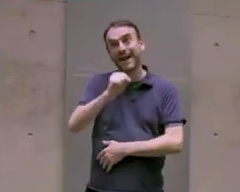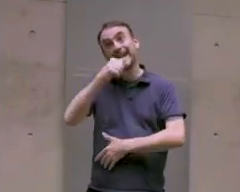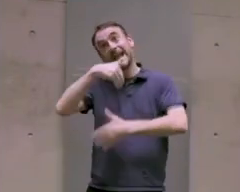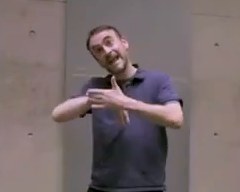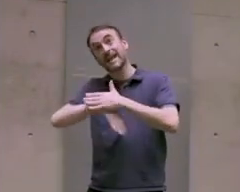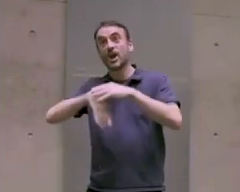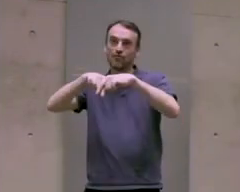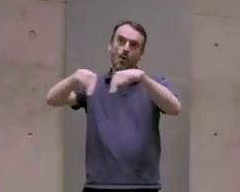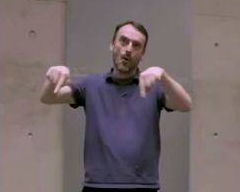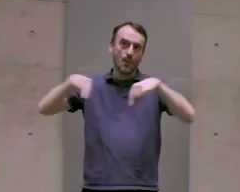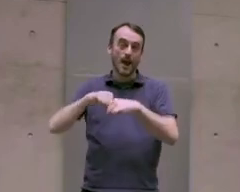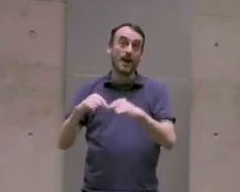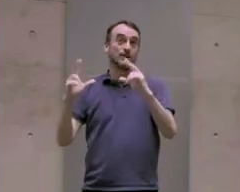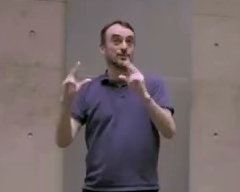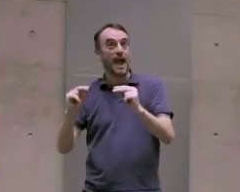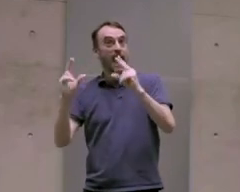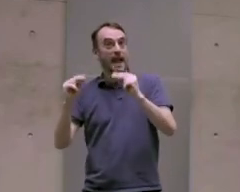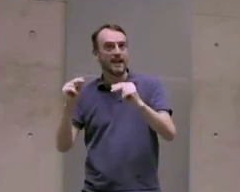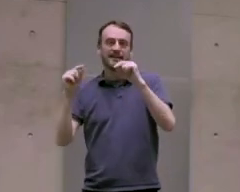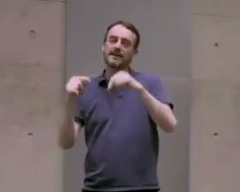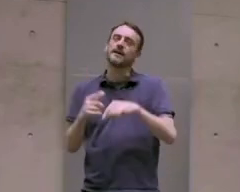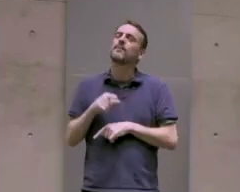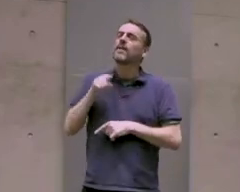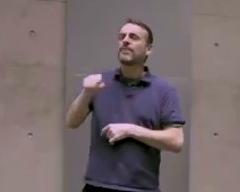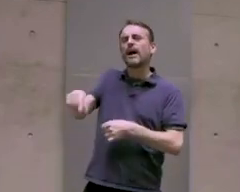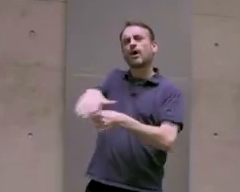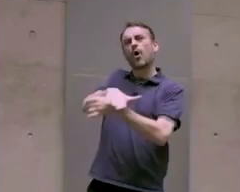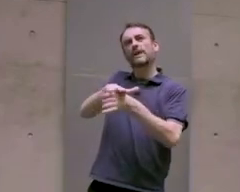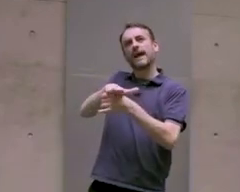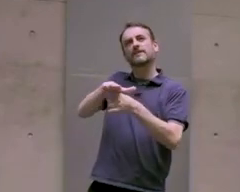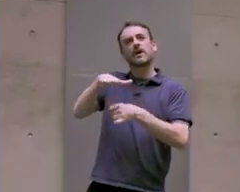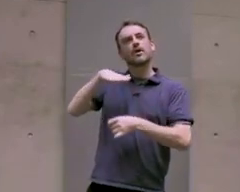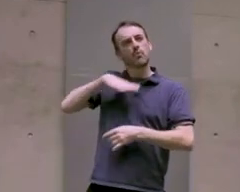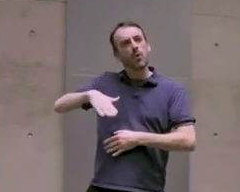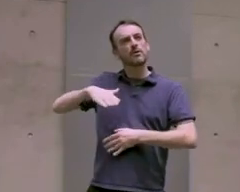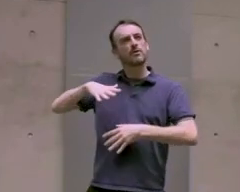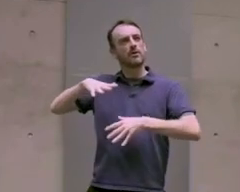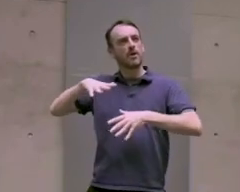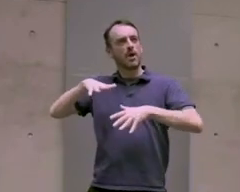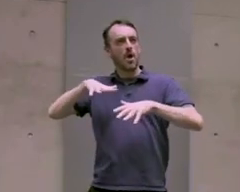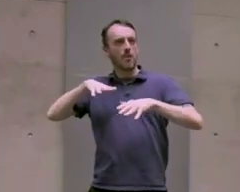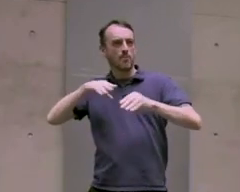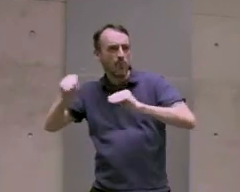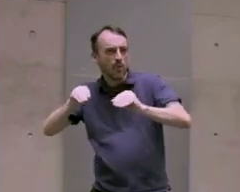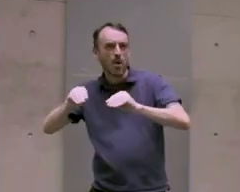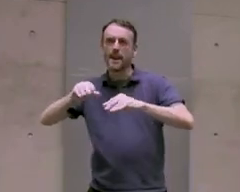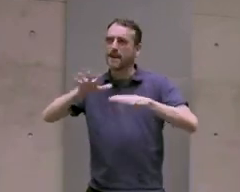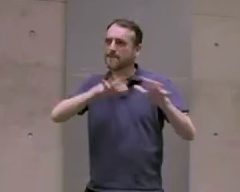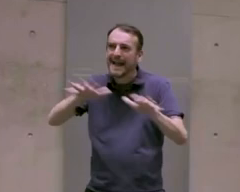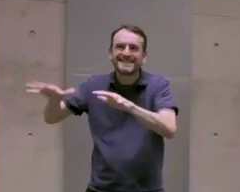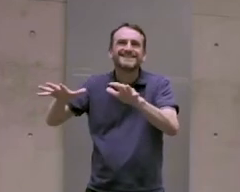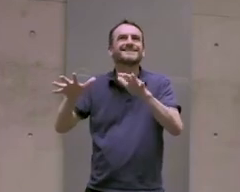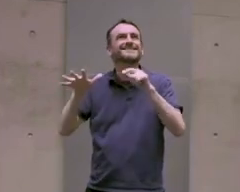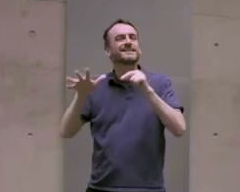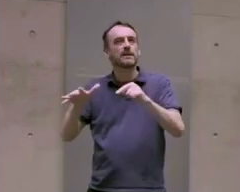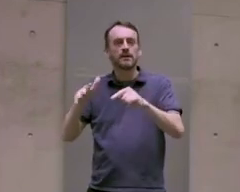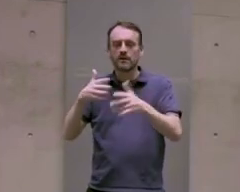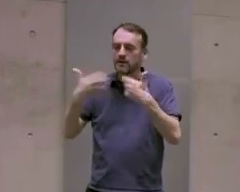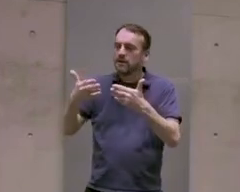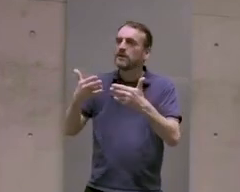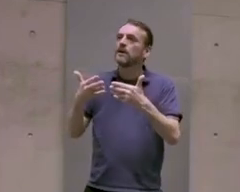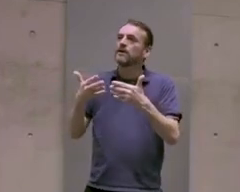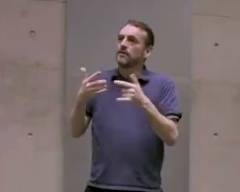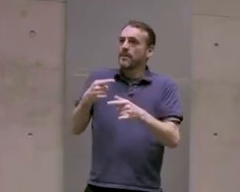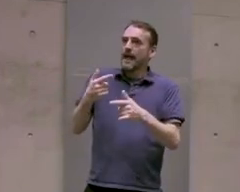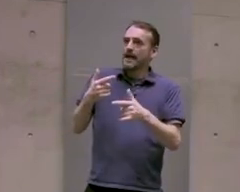talking, even in that context, you want that pace and that rhythm of movement. And I think that was ultimately what guided some of the choices